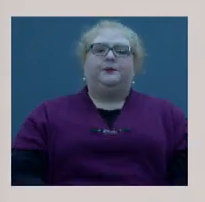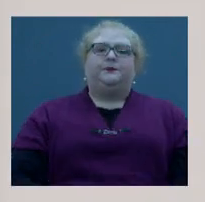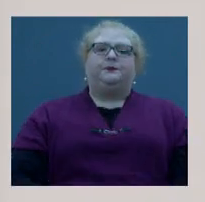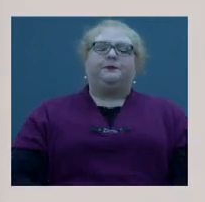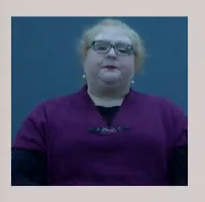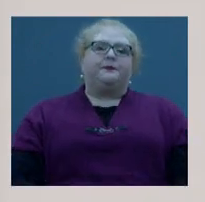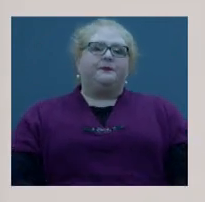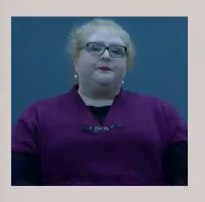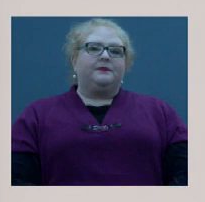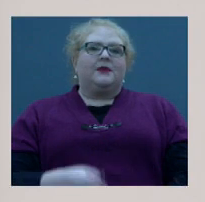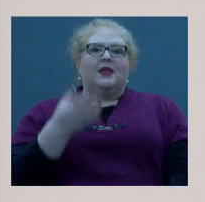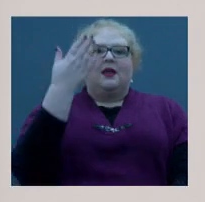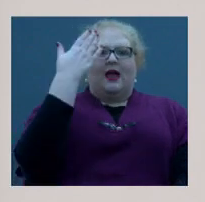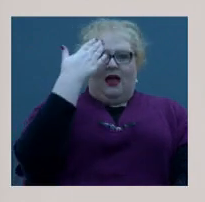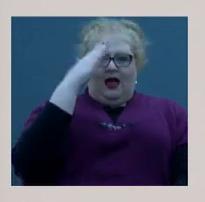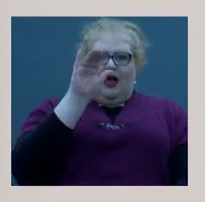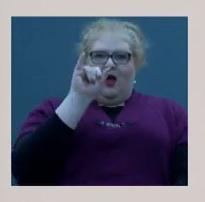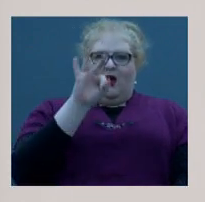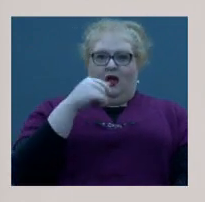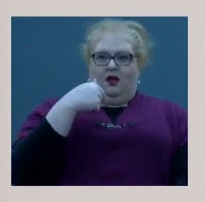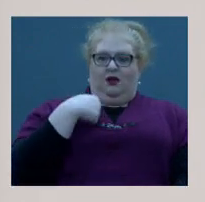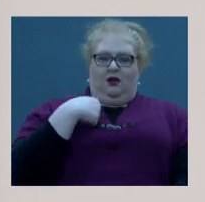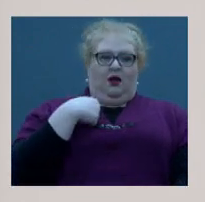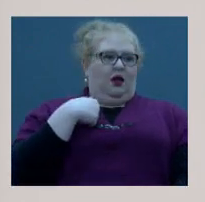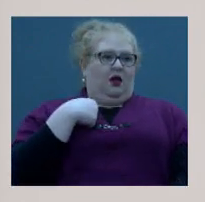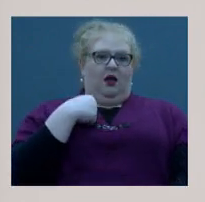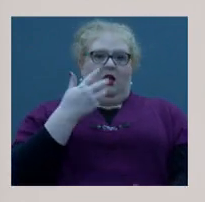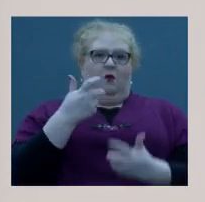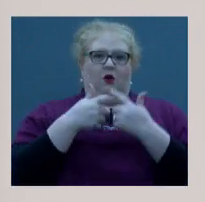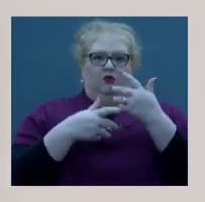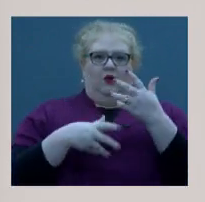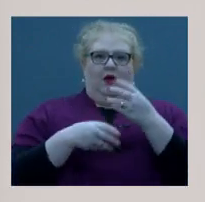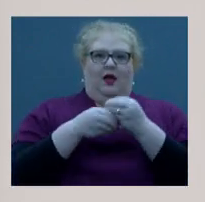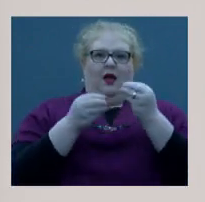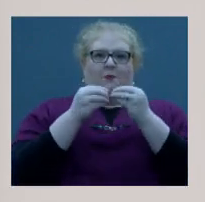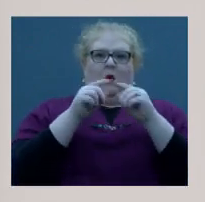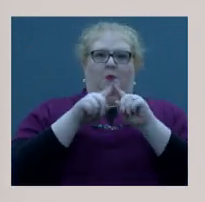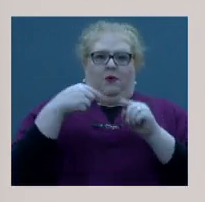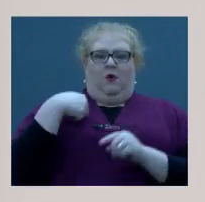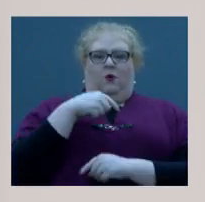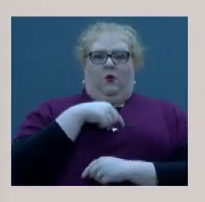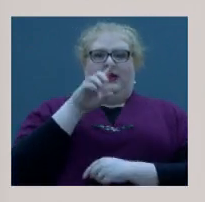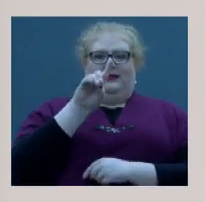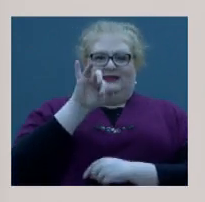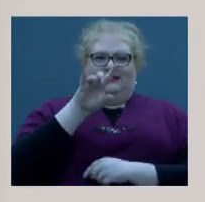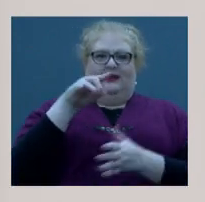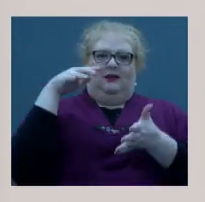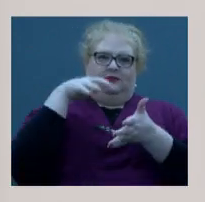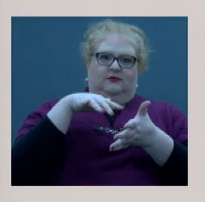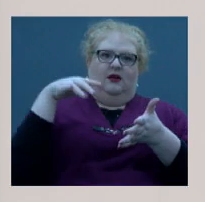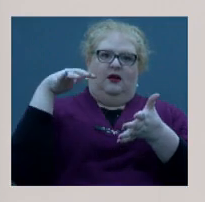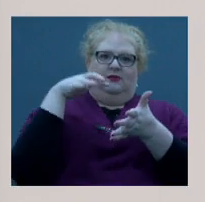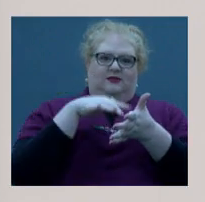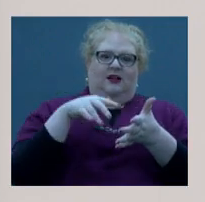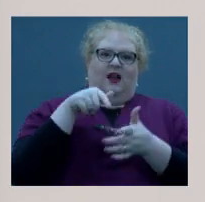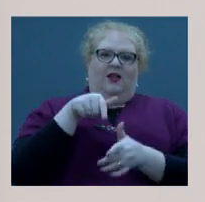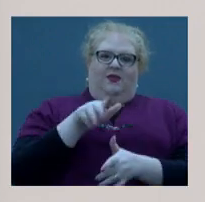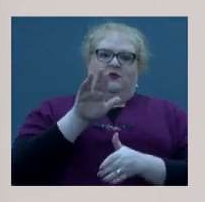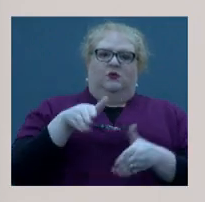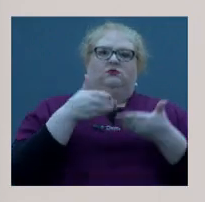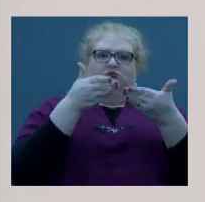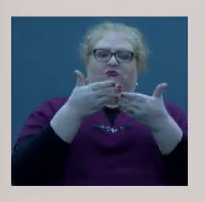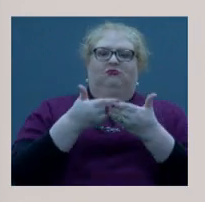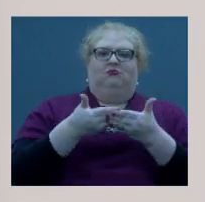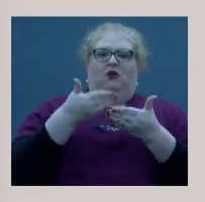I don't know if I would have much more to add, other than we spent a long time studying this. This has been before us before. The plan